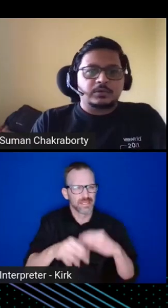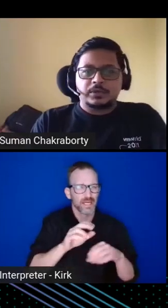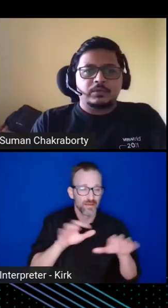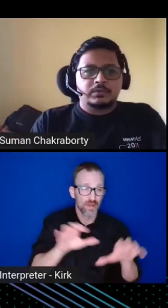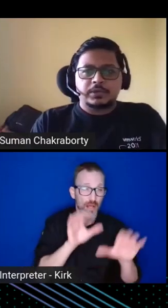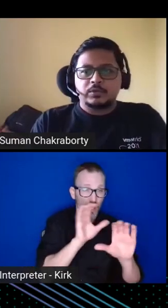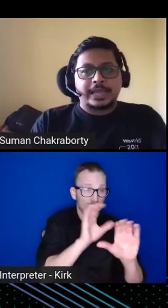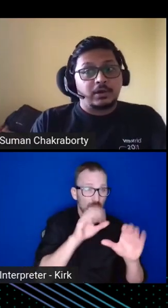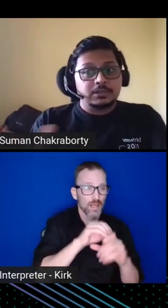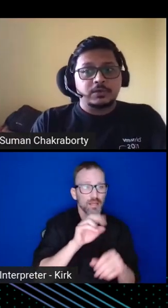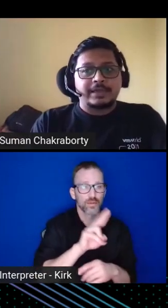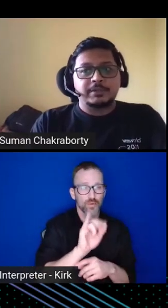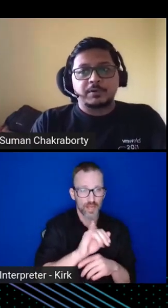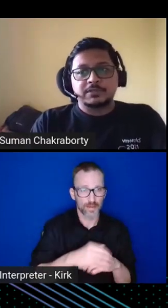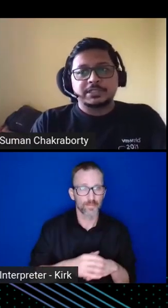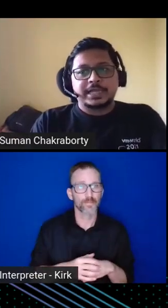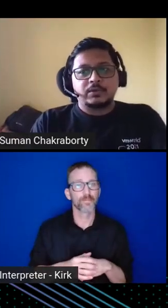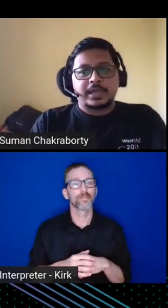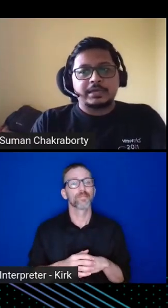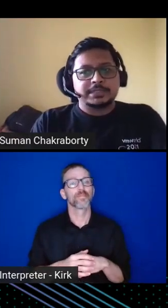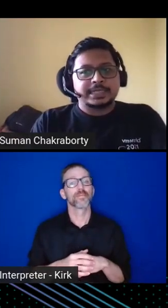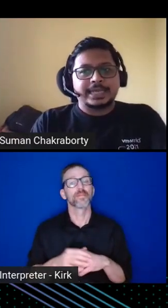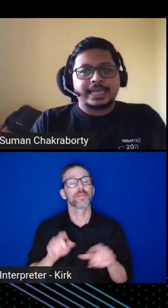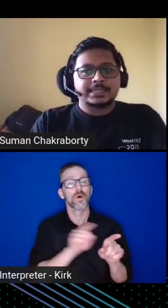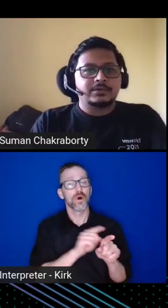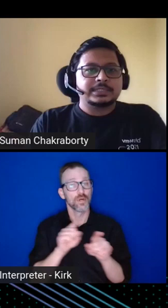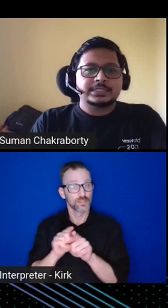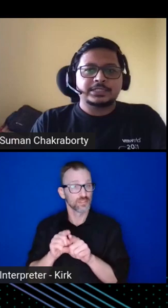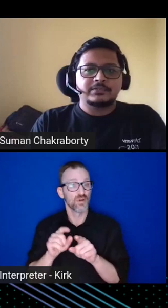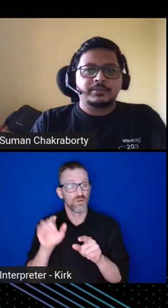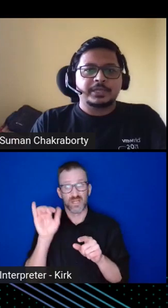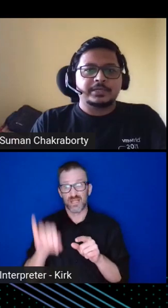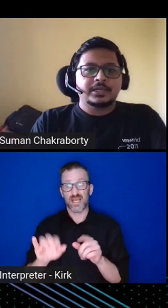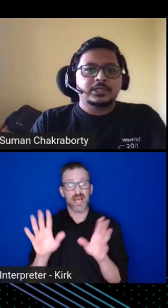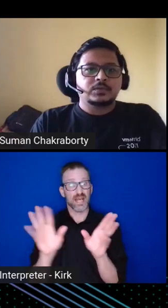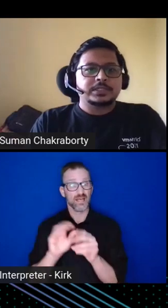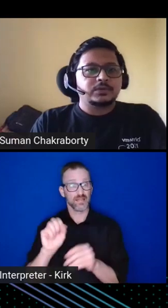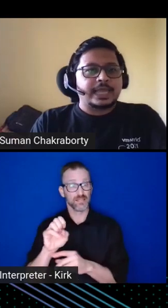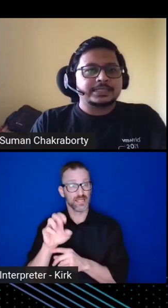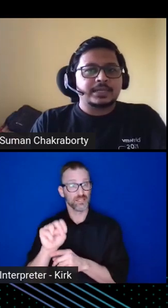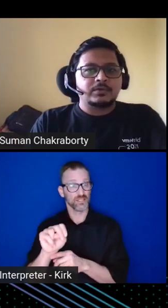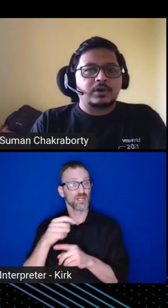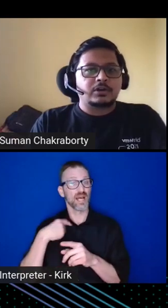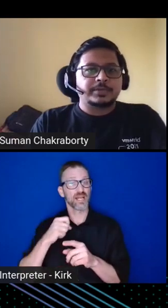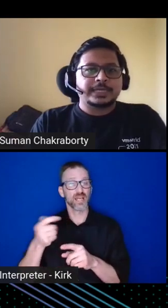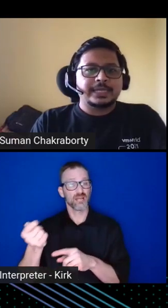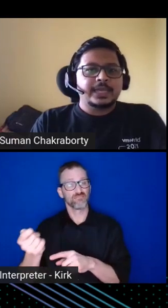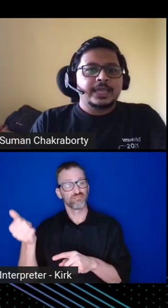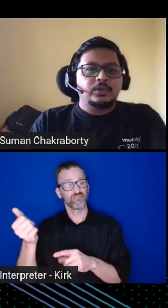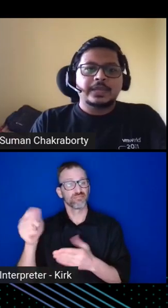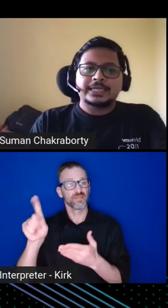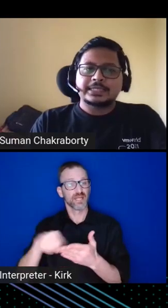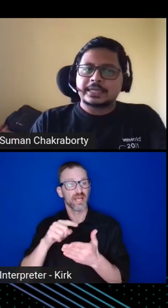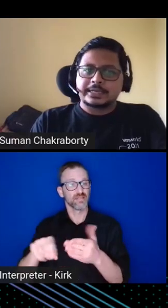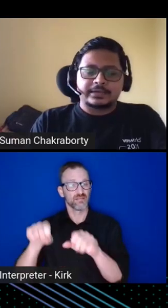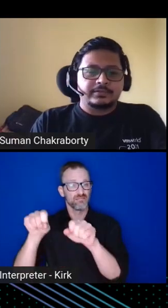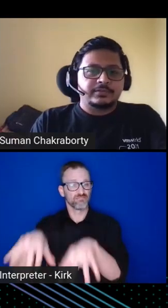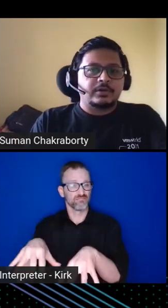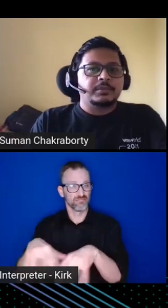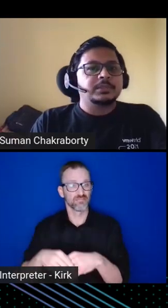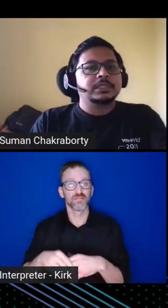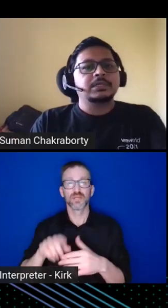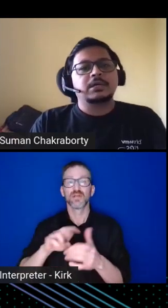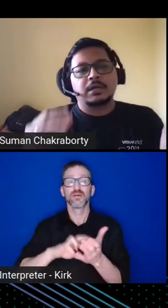to, so you can also have the provision that you can basically cancel out the session from here. So once you cancel out, automatically you get disconnected